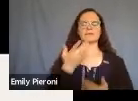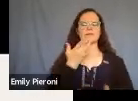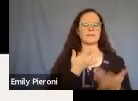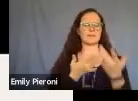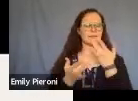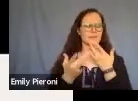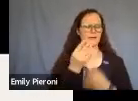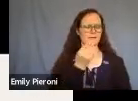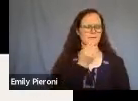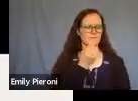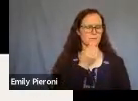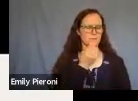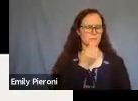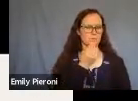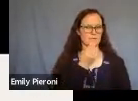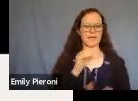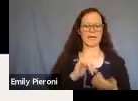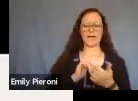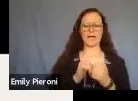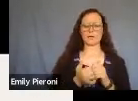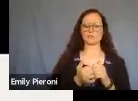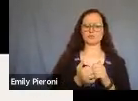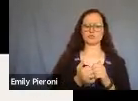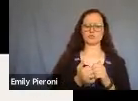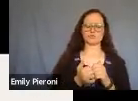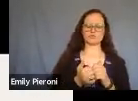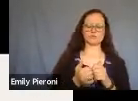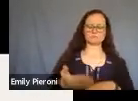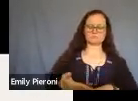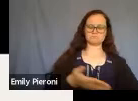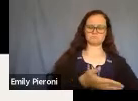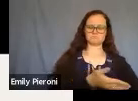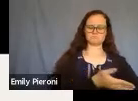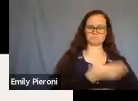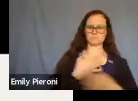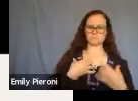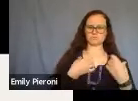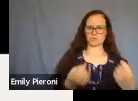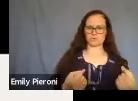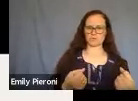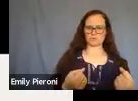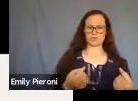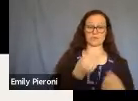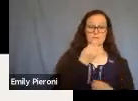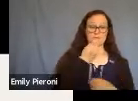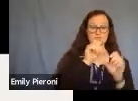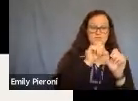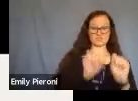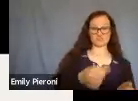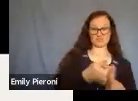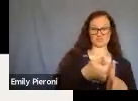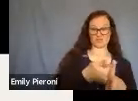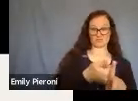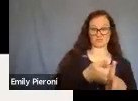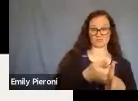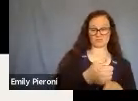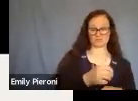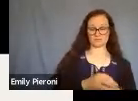them, the food systems, and what we're doing, what we're doing here and how it relates to the food systems.